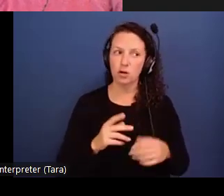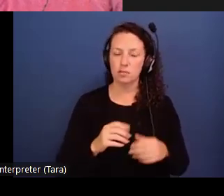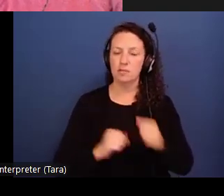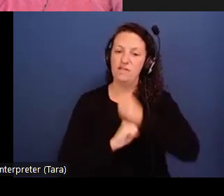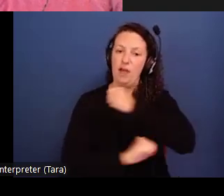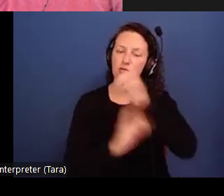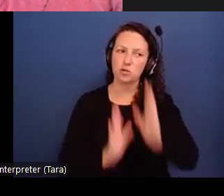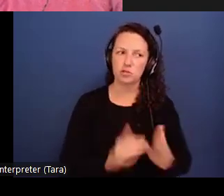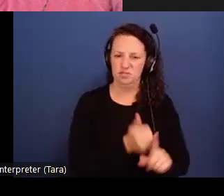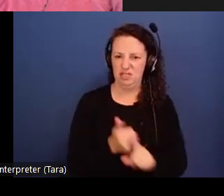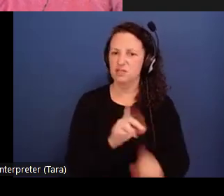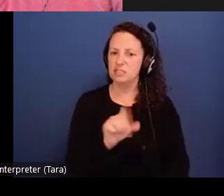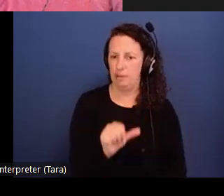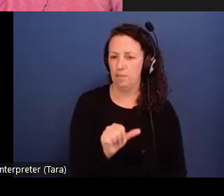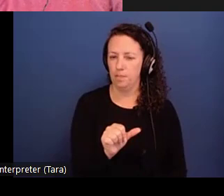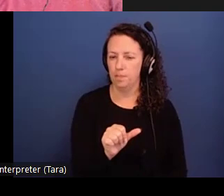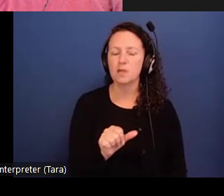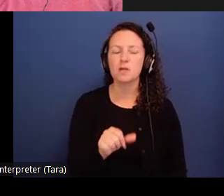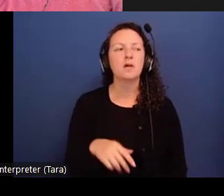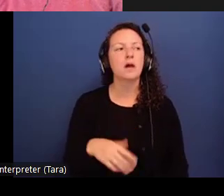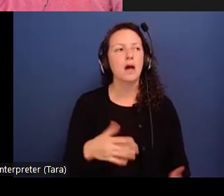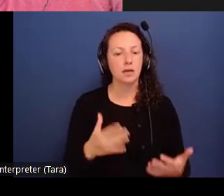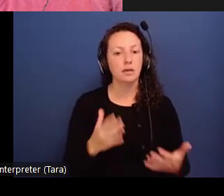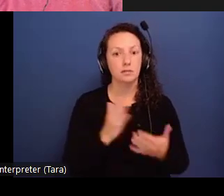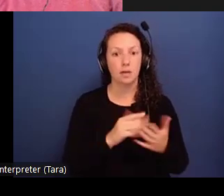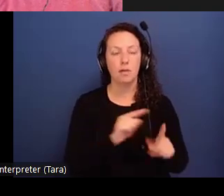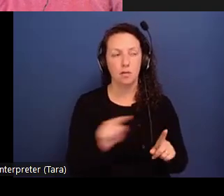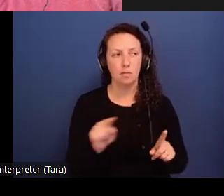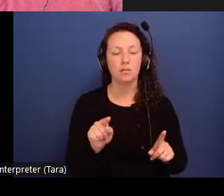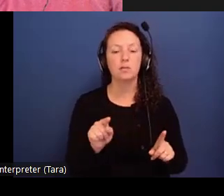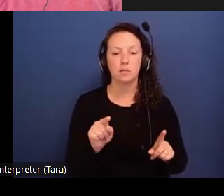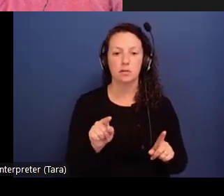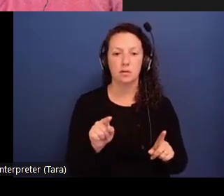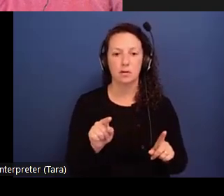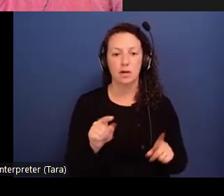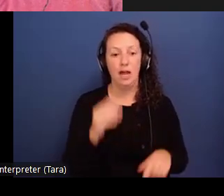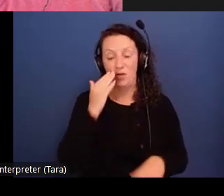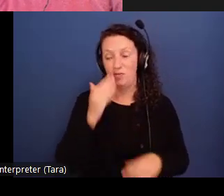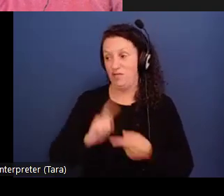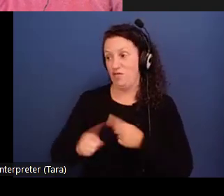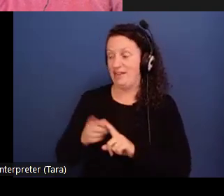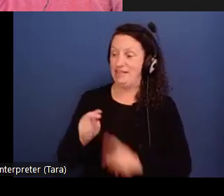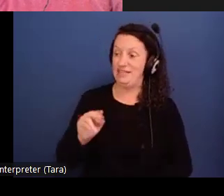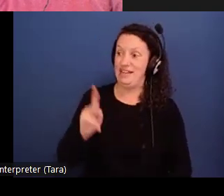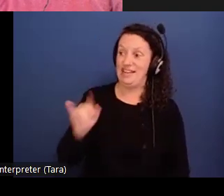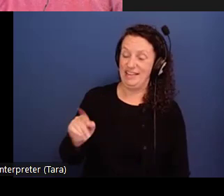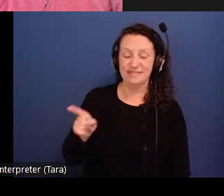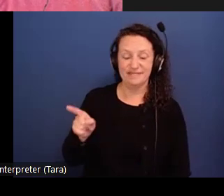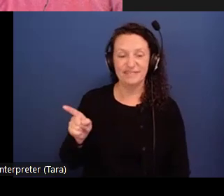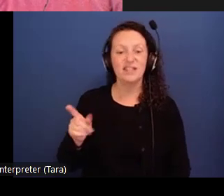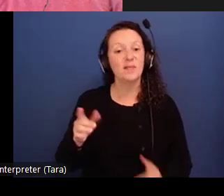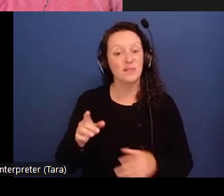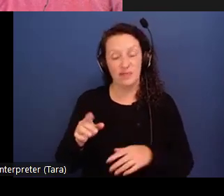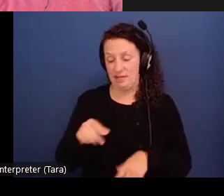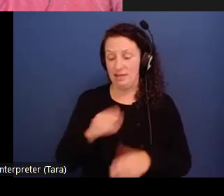are, I can see a very good friend of ours, Nikki, they call that. Some of them are also supported by